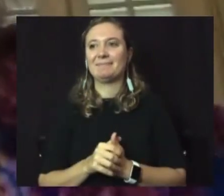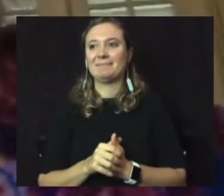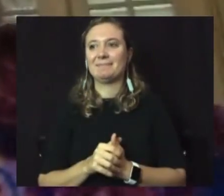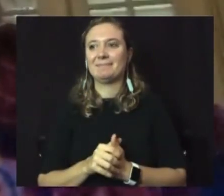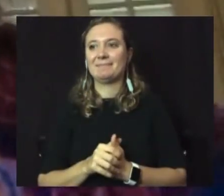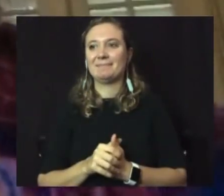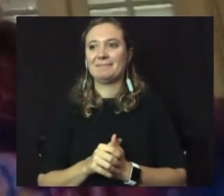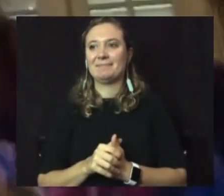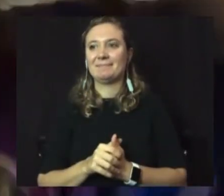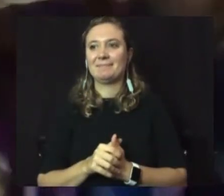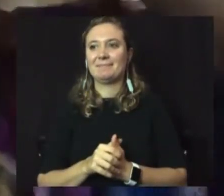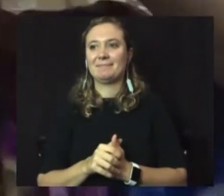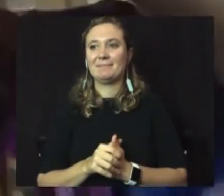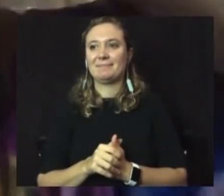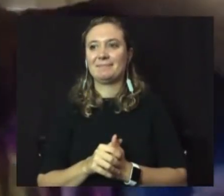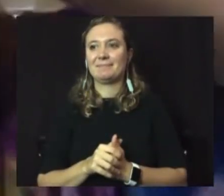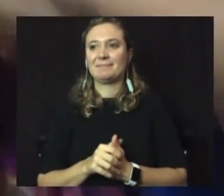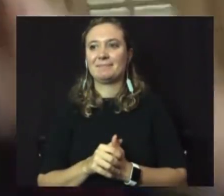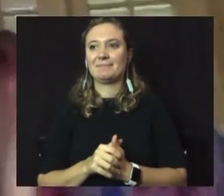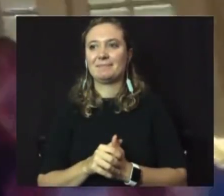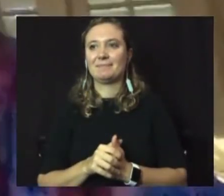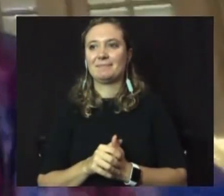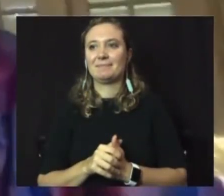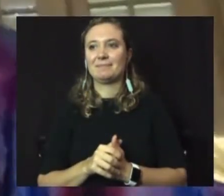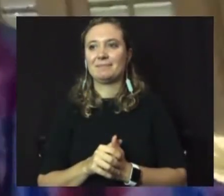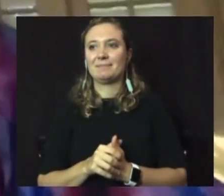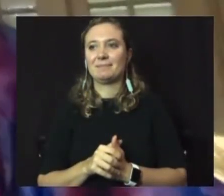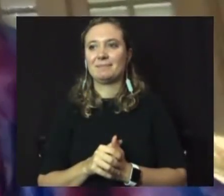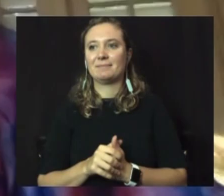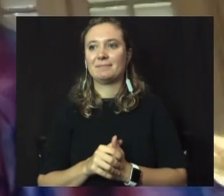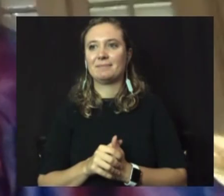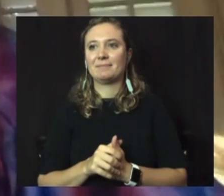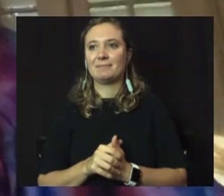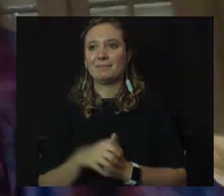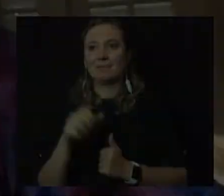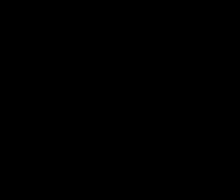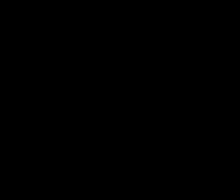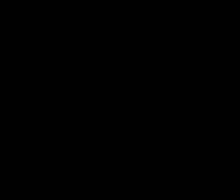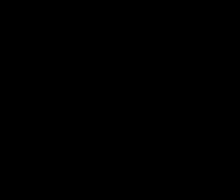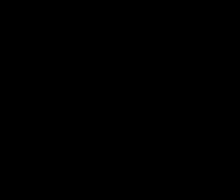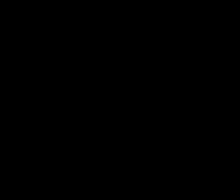Yeah. All right.